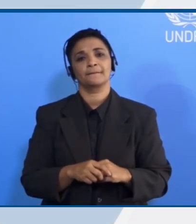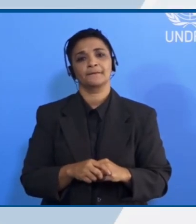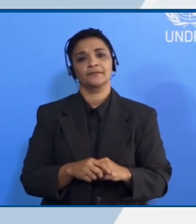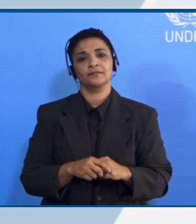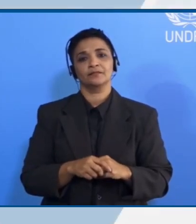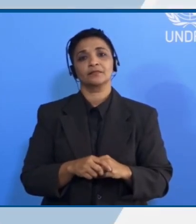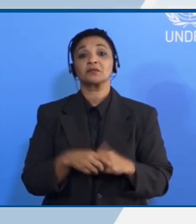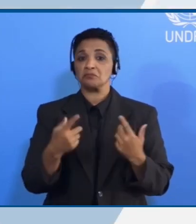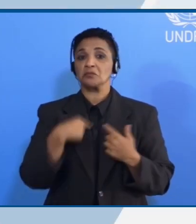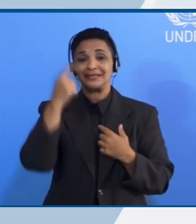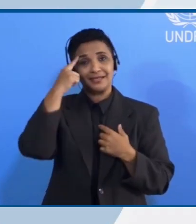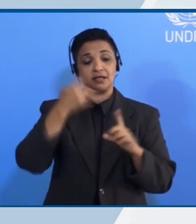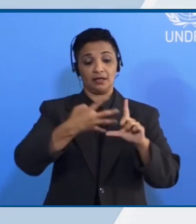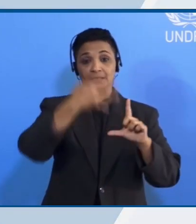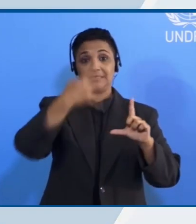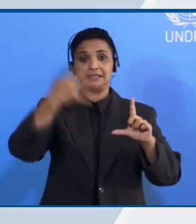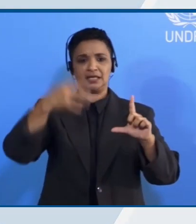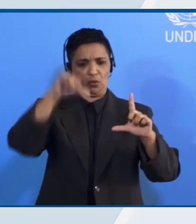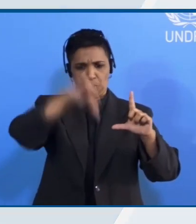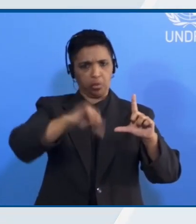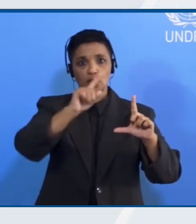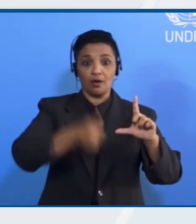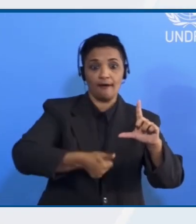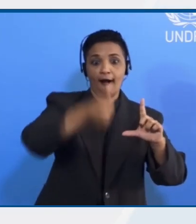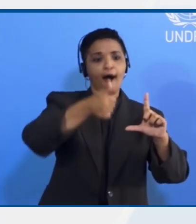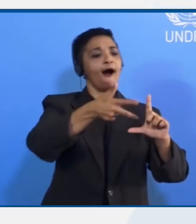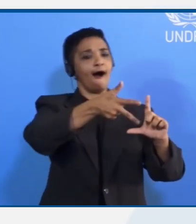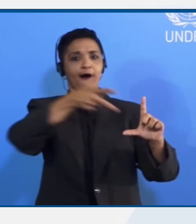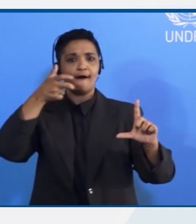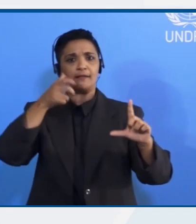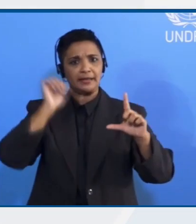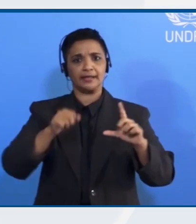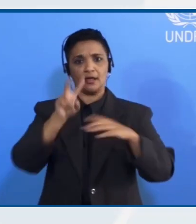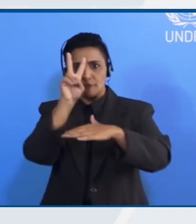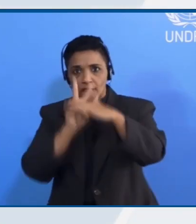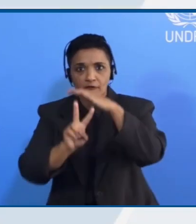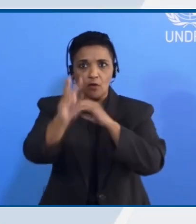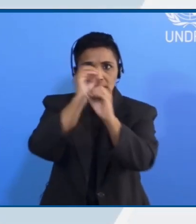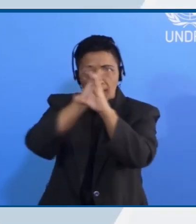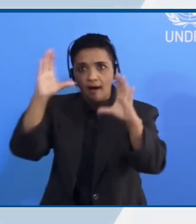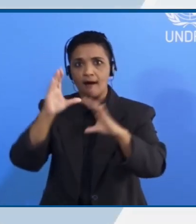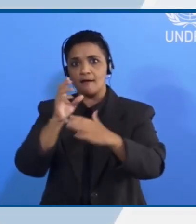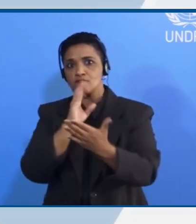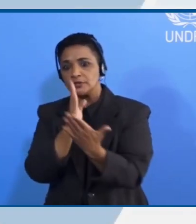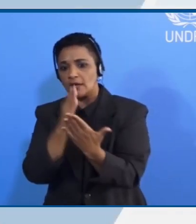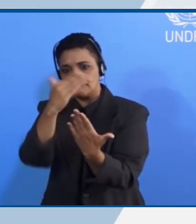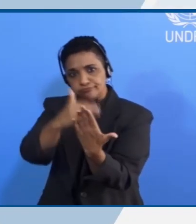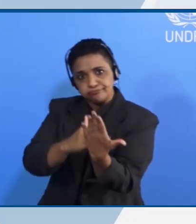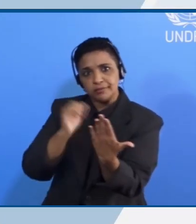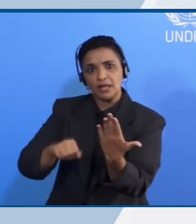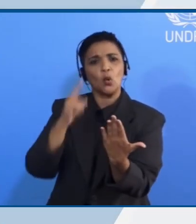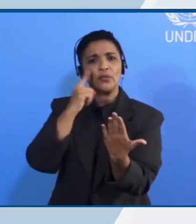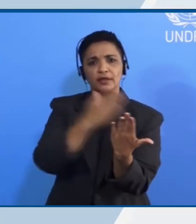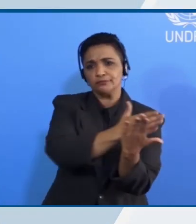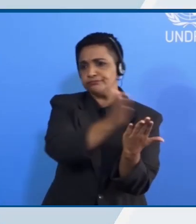that need for reliable data that could help us in terms of analysis, in terms of forecasting, also in terms of thinking about